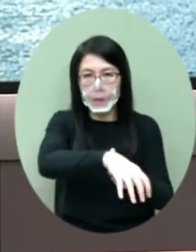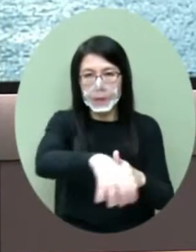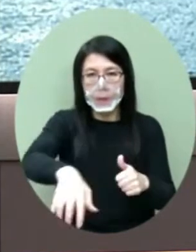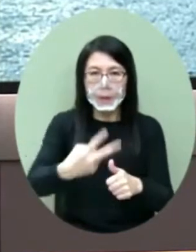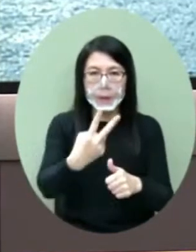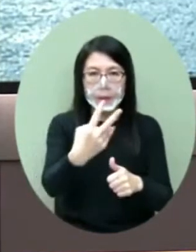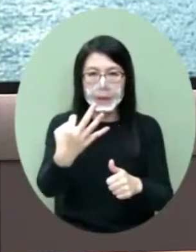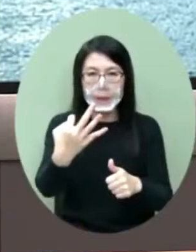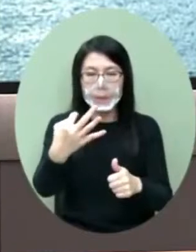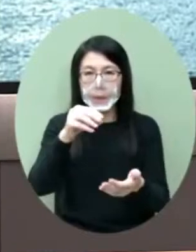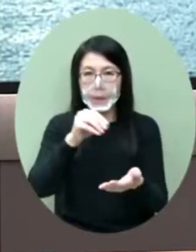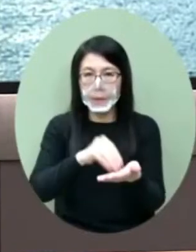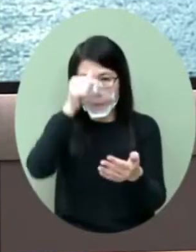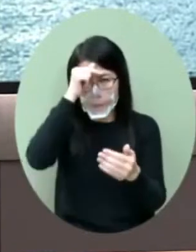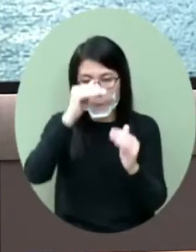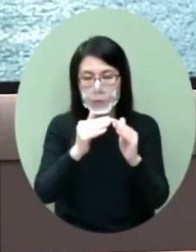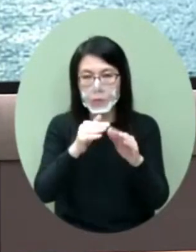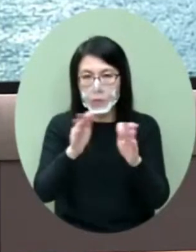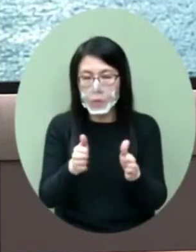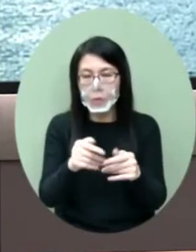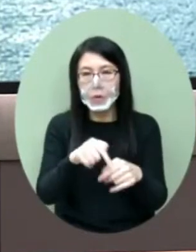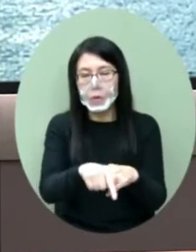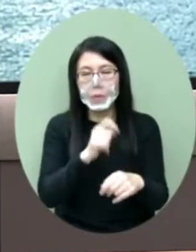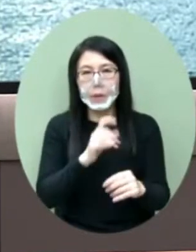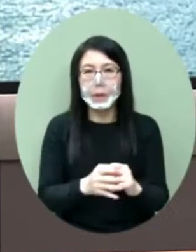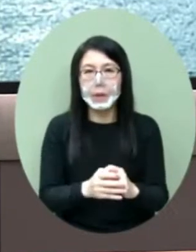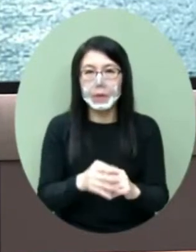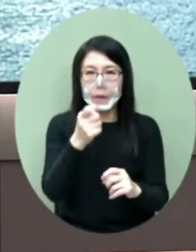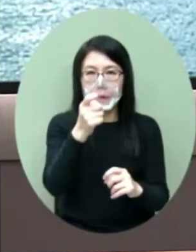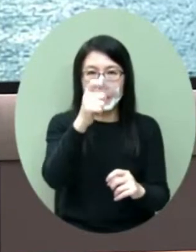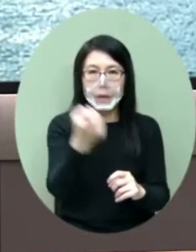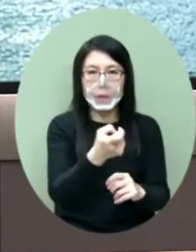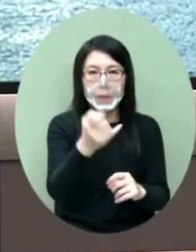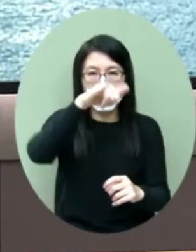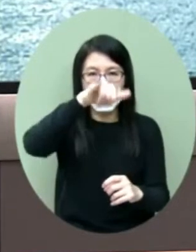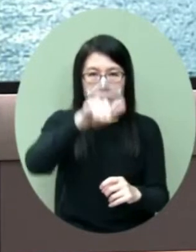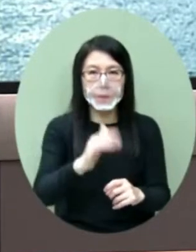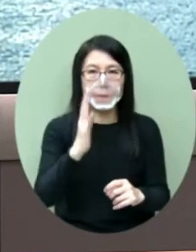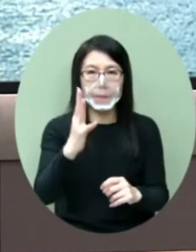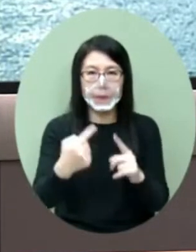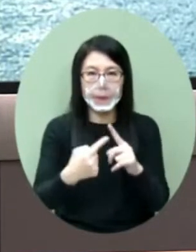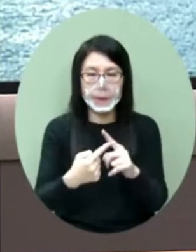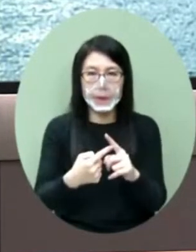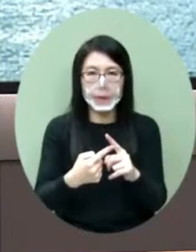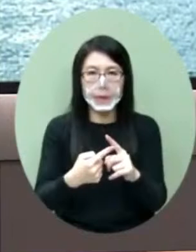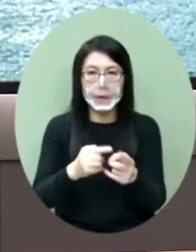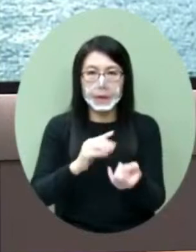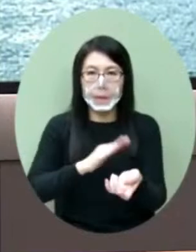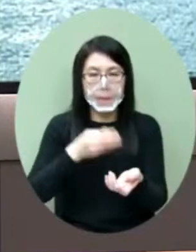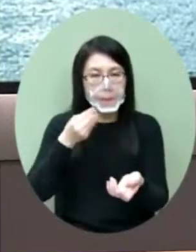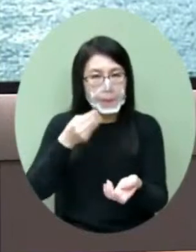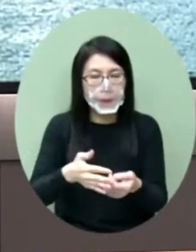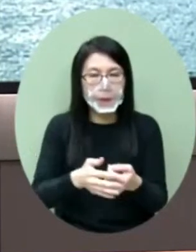March, the 23 clinics have served